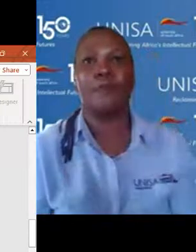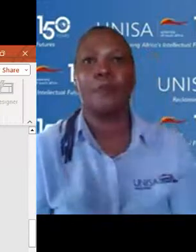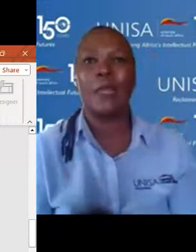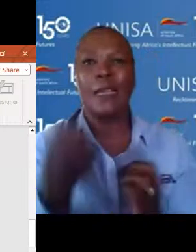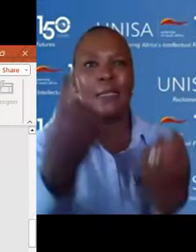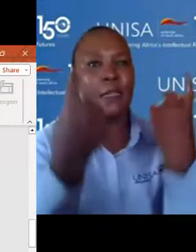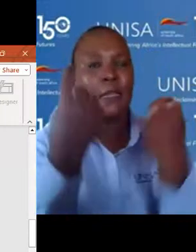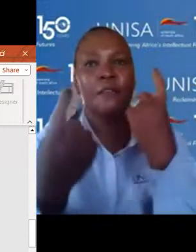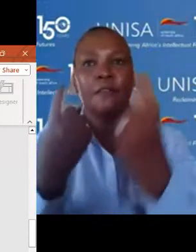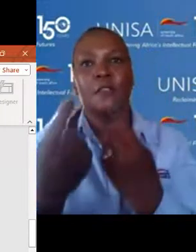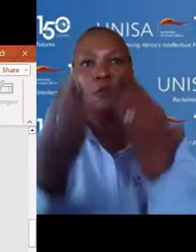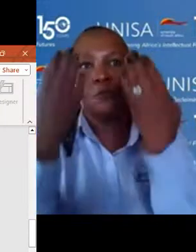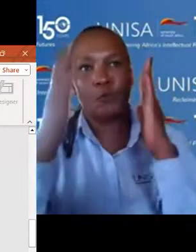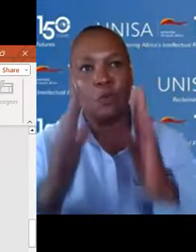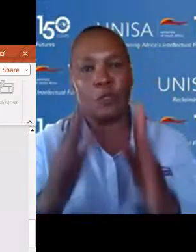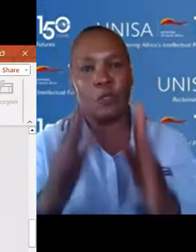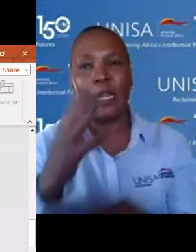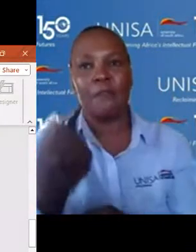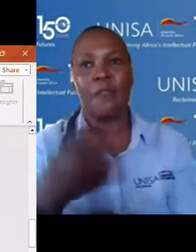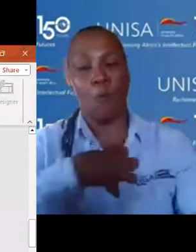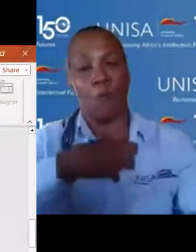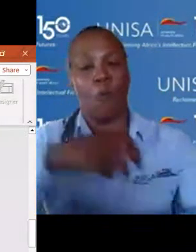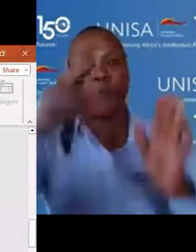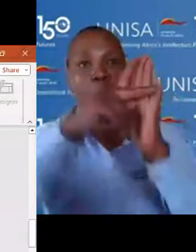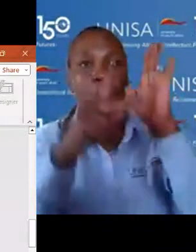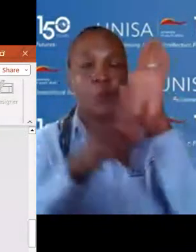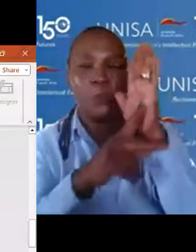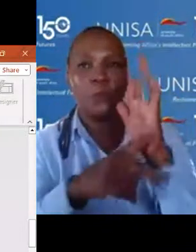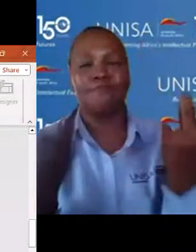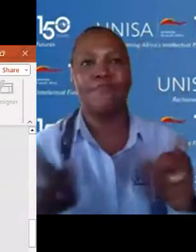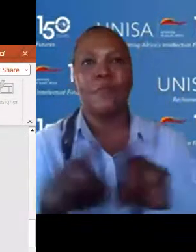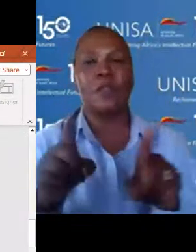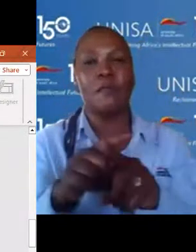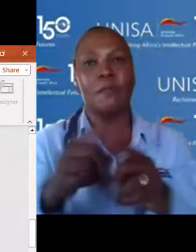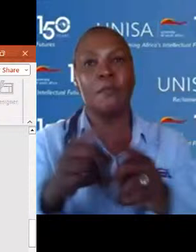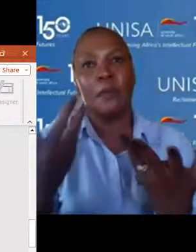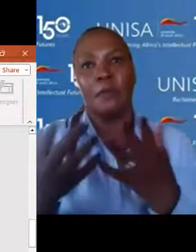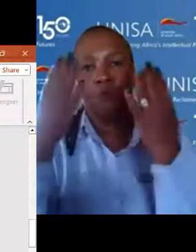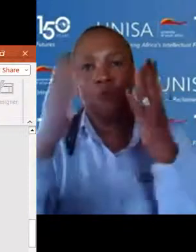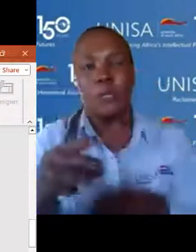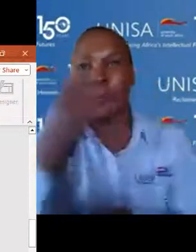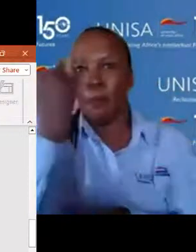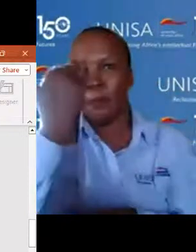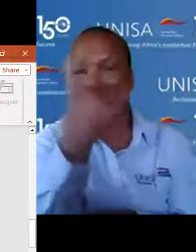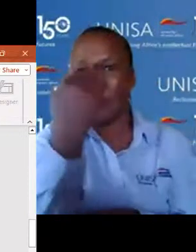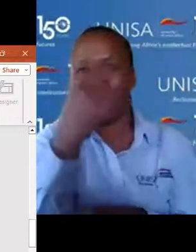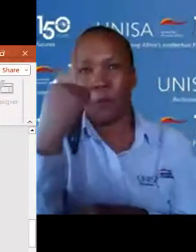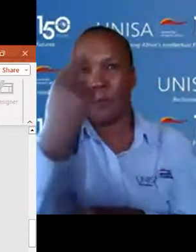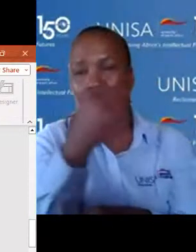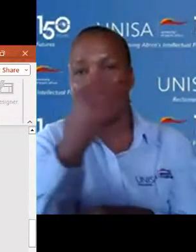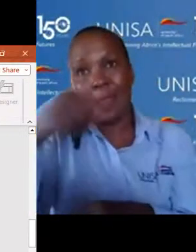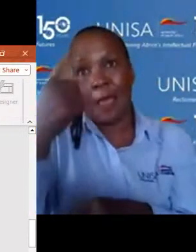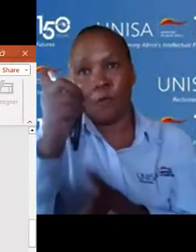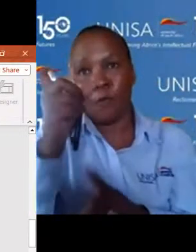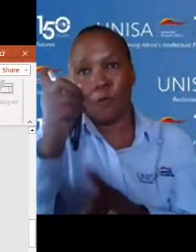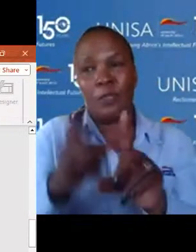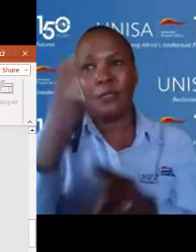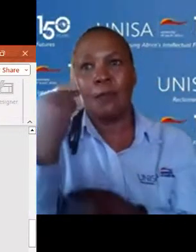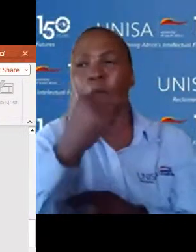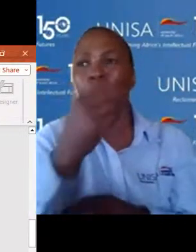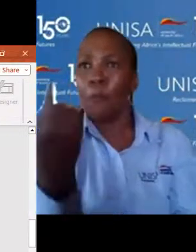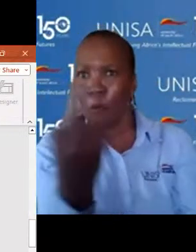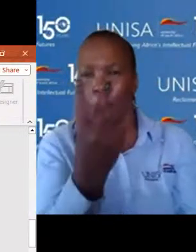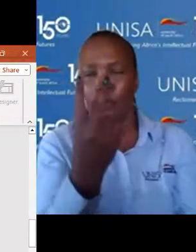has their own program. If a student is blind and the second one is blind, they have